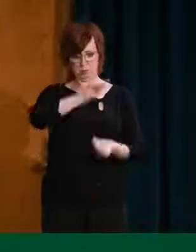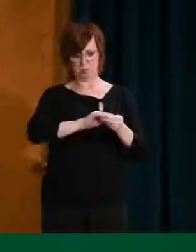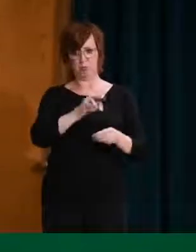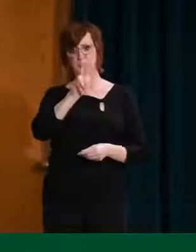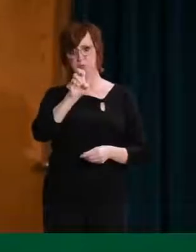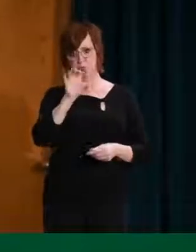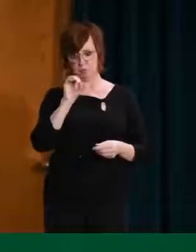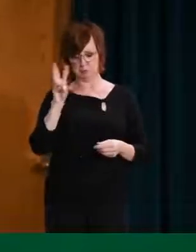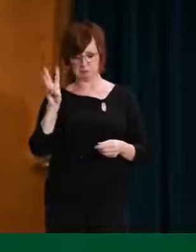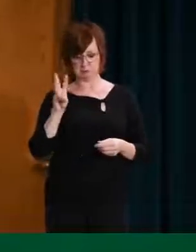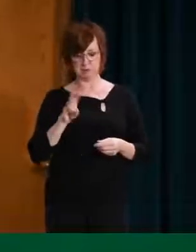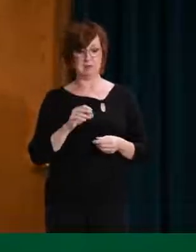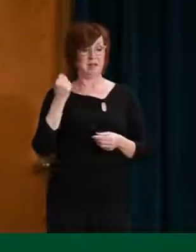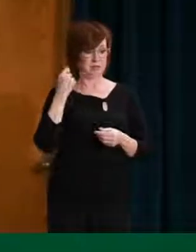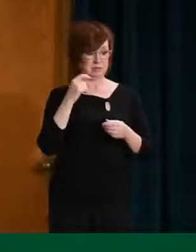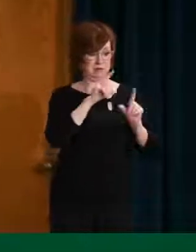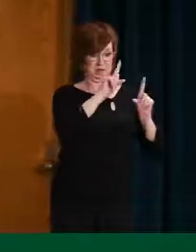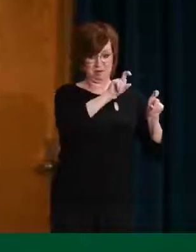now conducted